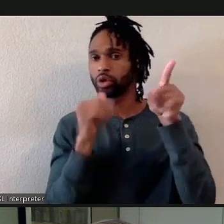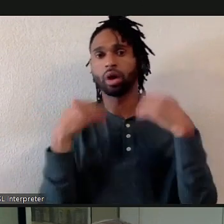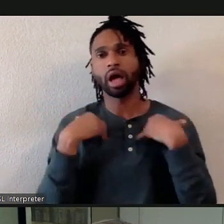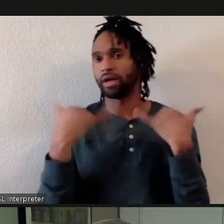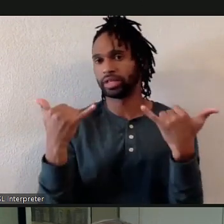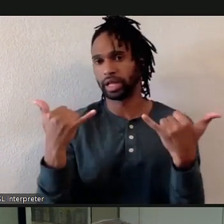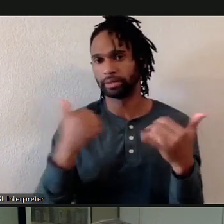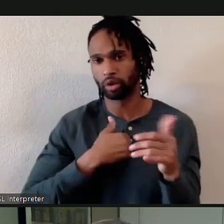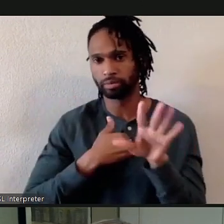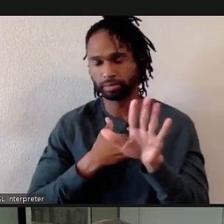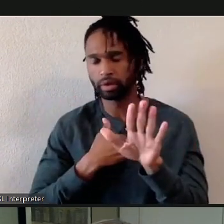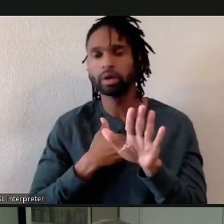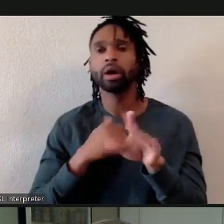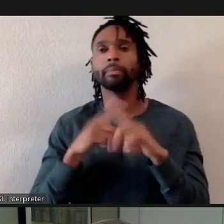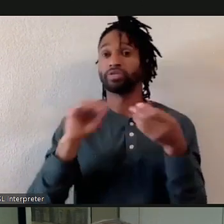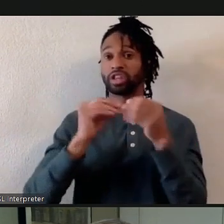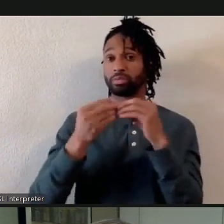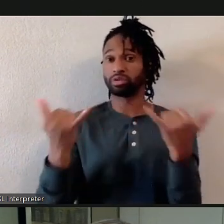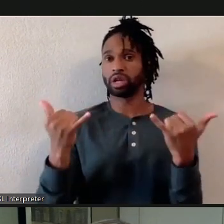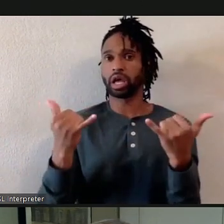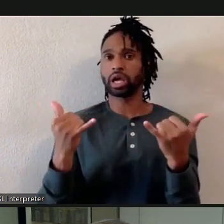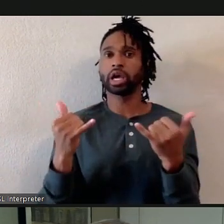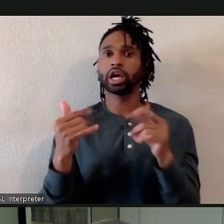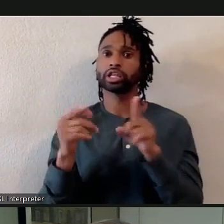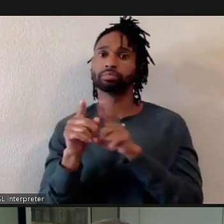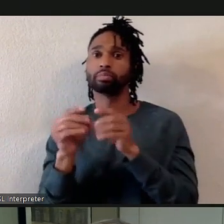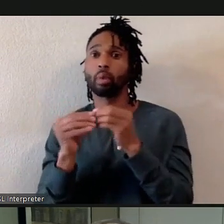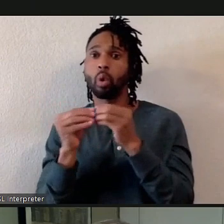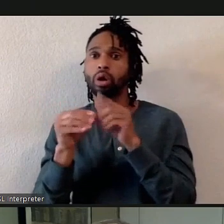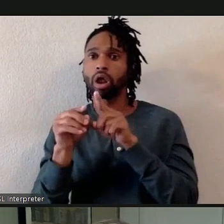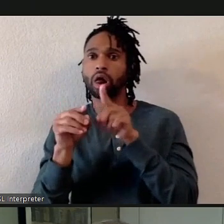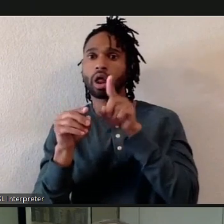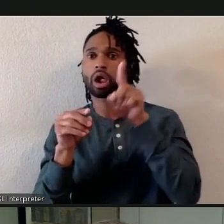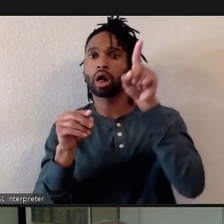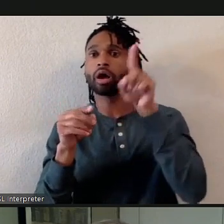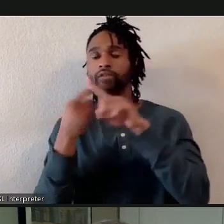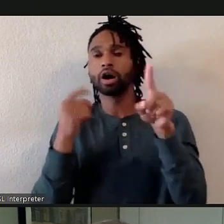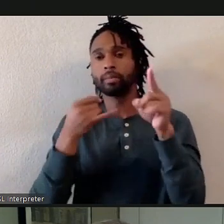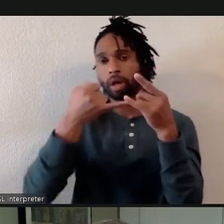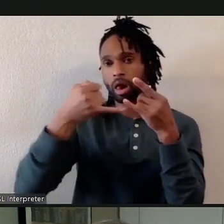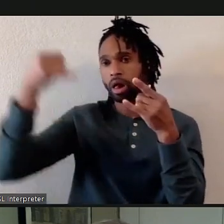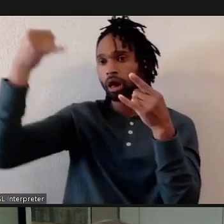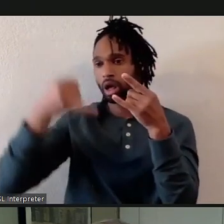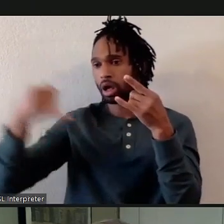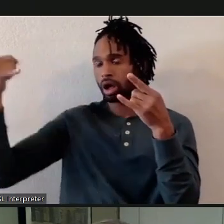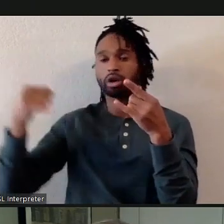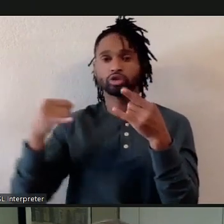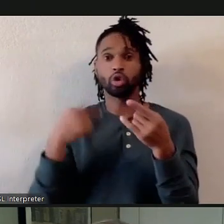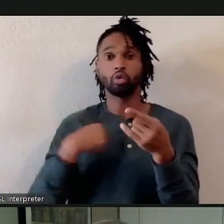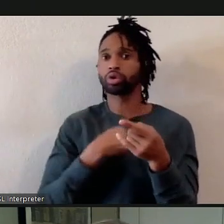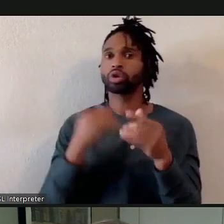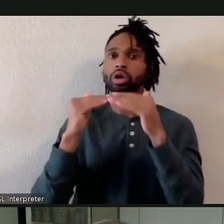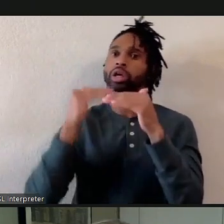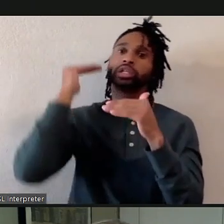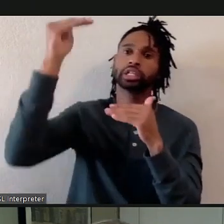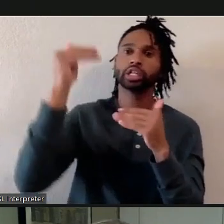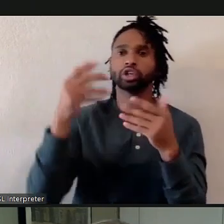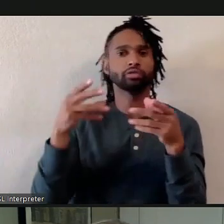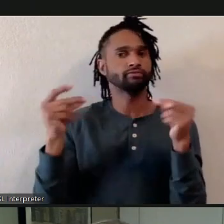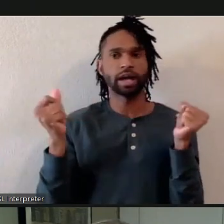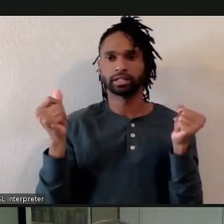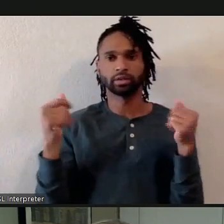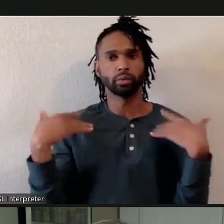the number today is even a further departure from the line. So we are exceeding too quickly